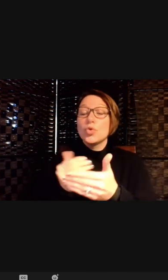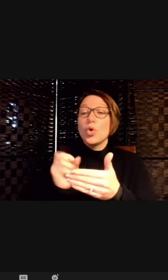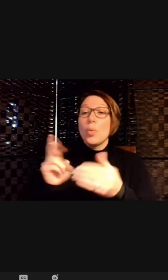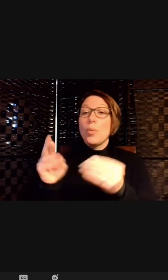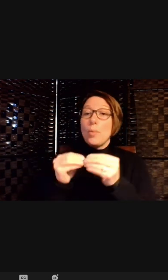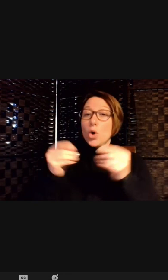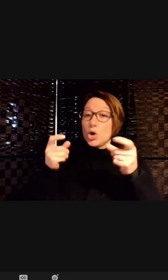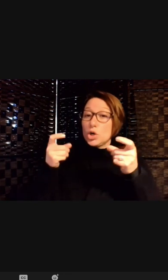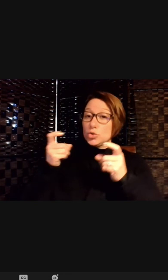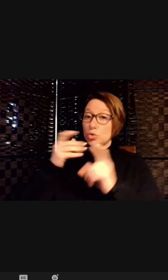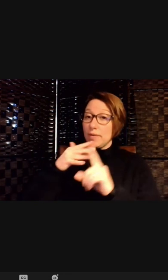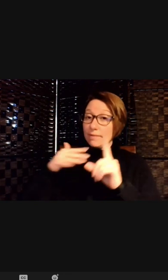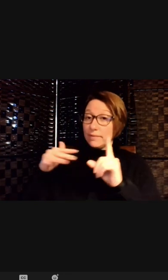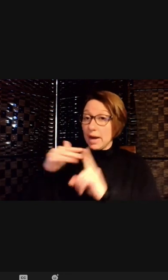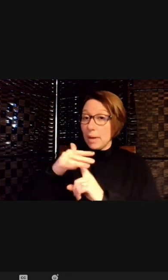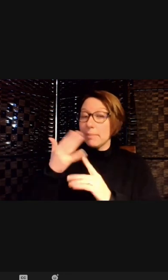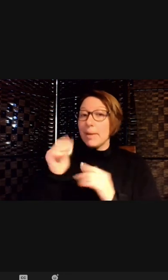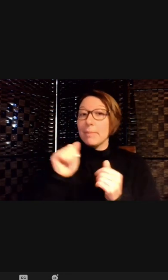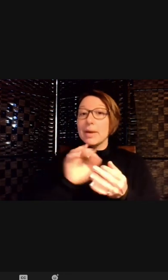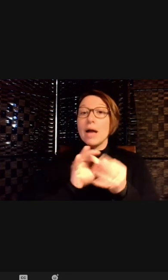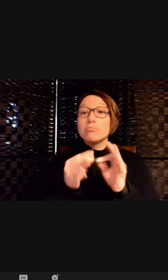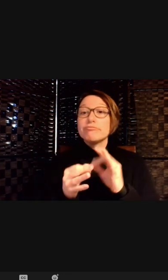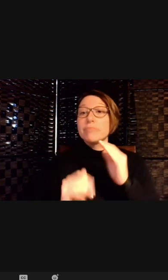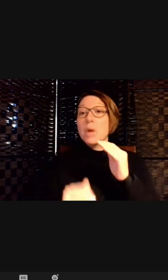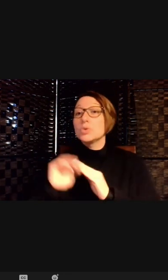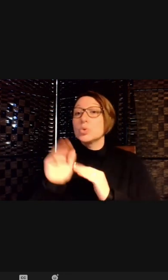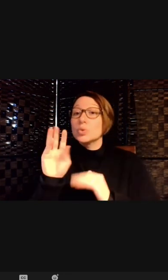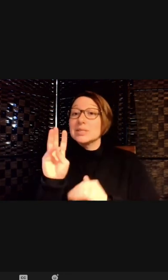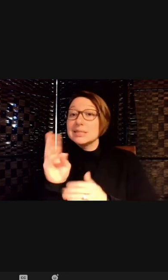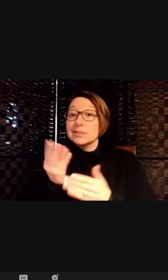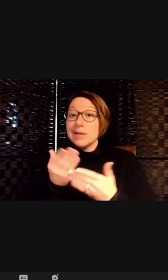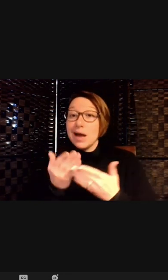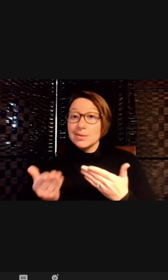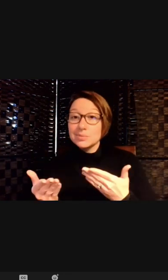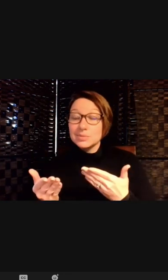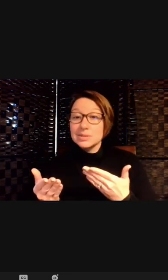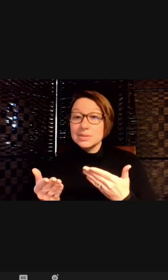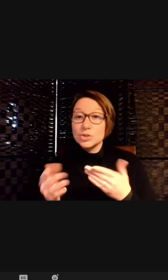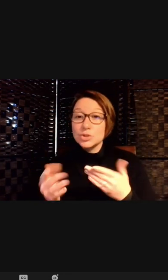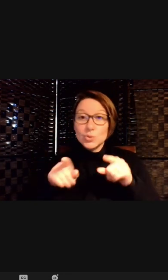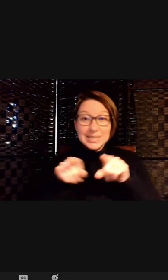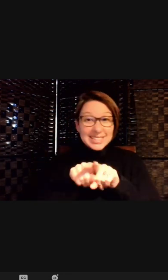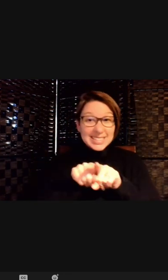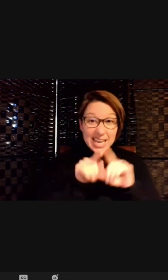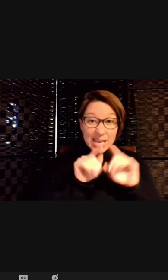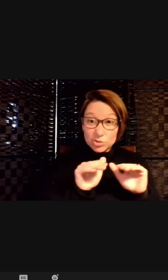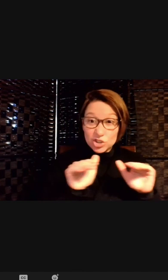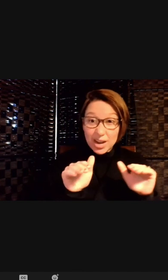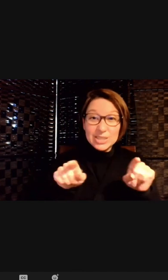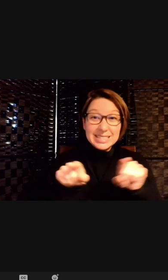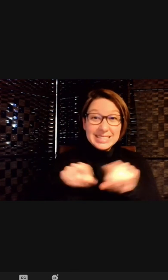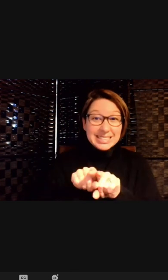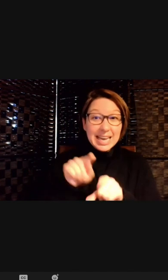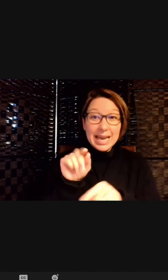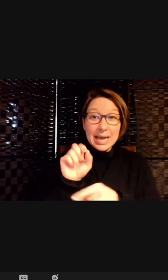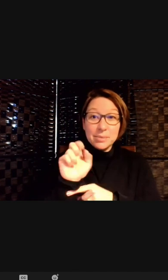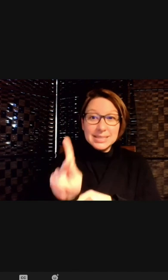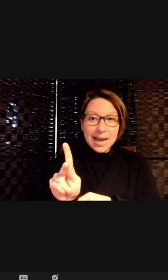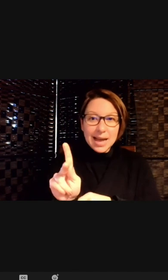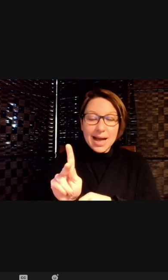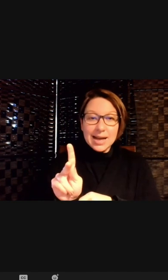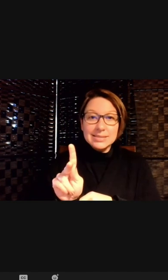might be able to successfully interpret an array of up to 6 items. And so same child, same task, but they might be able to